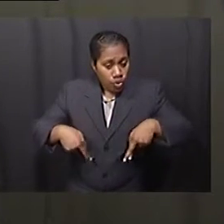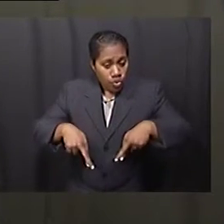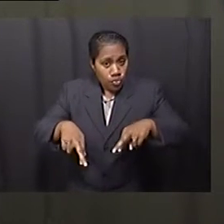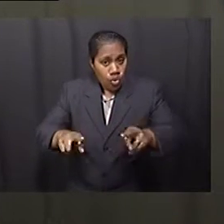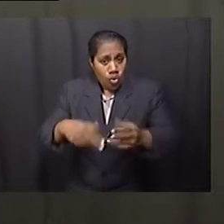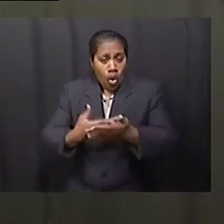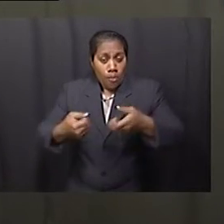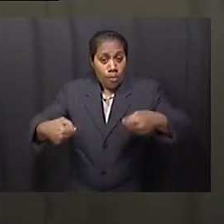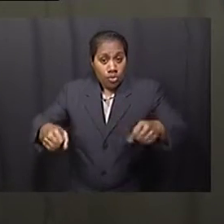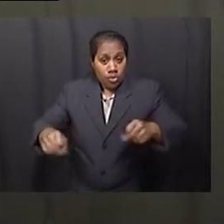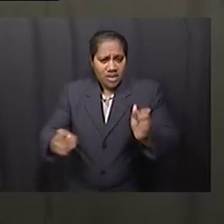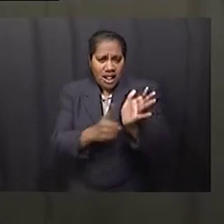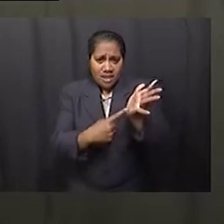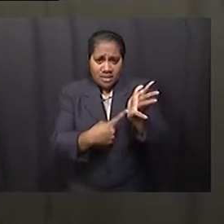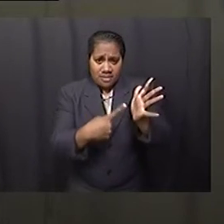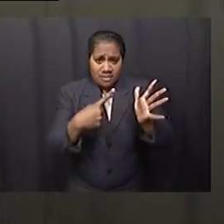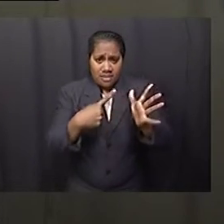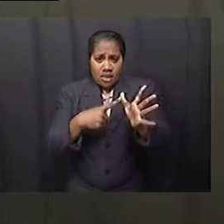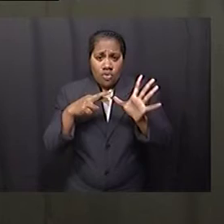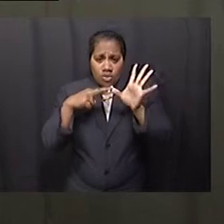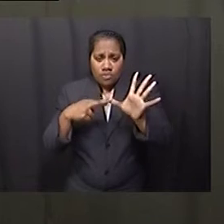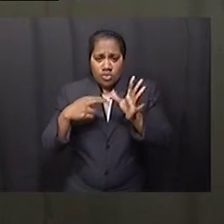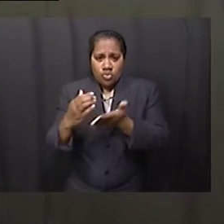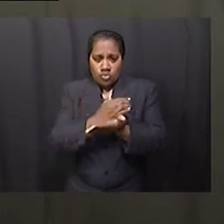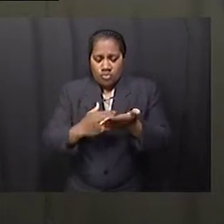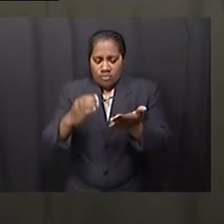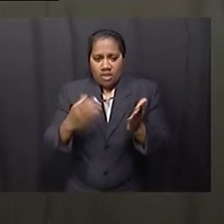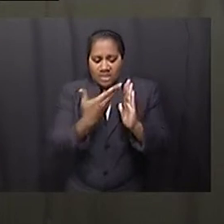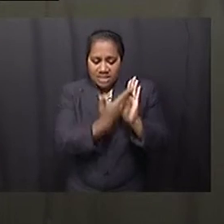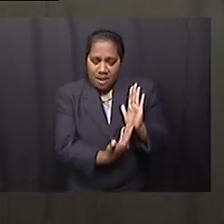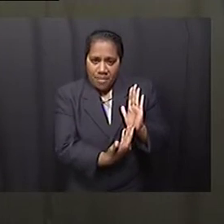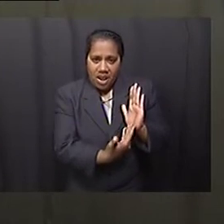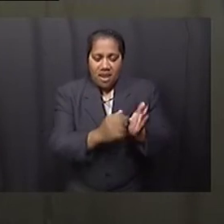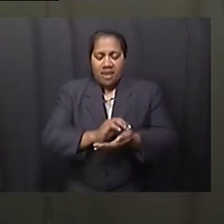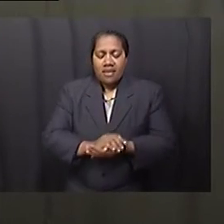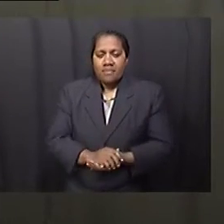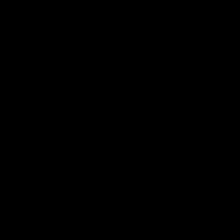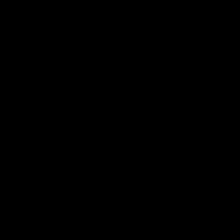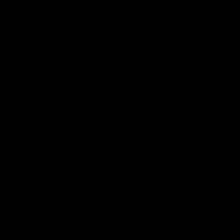introduce a road toll on motorists, and LTA responds to Consumer Council statement.